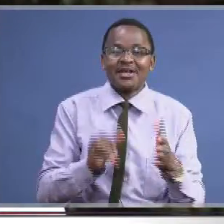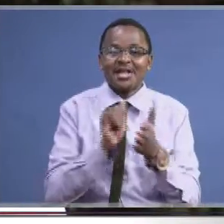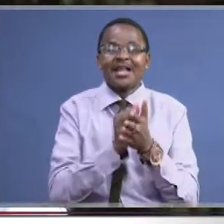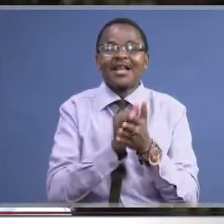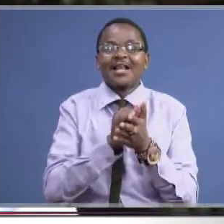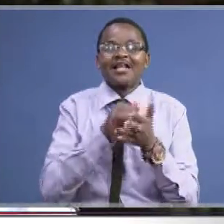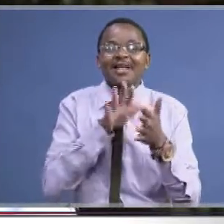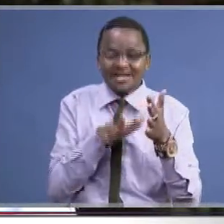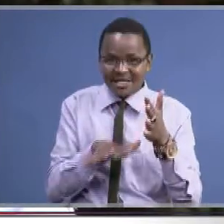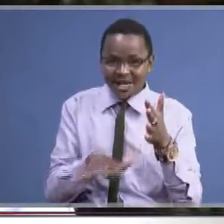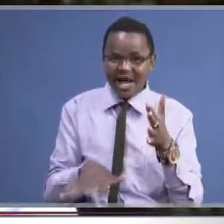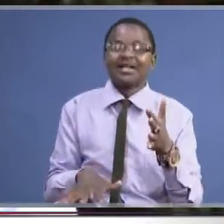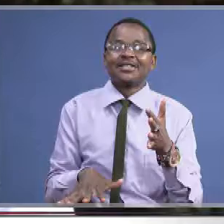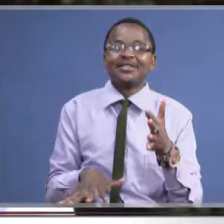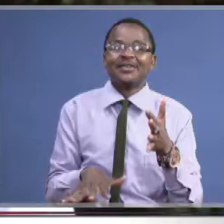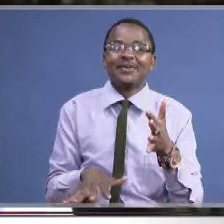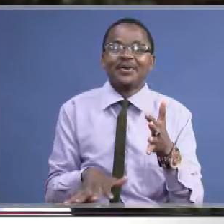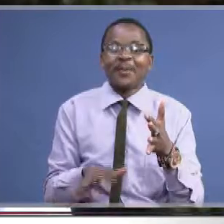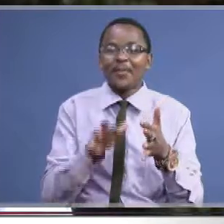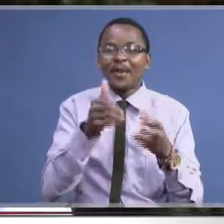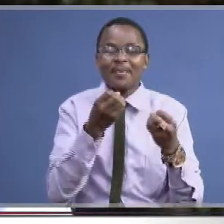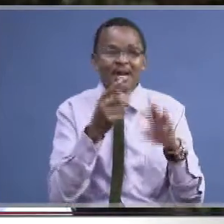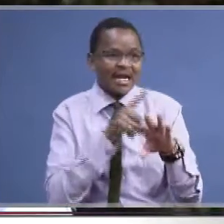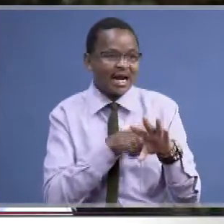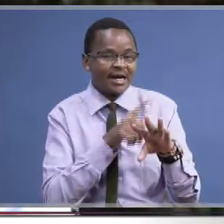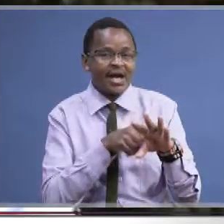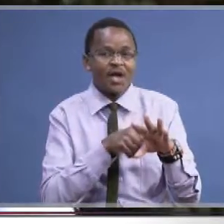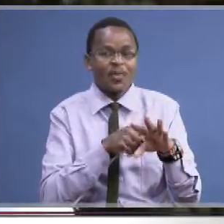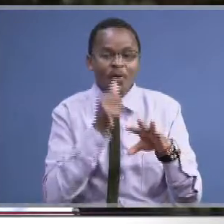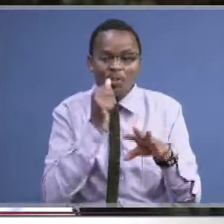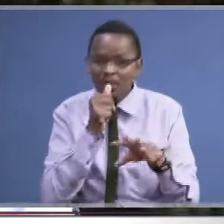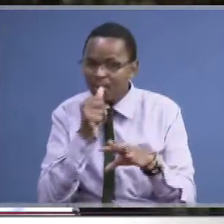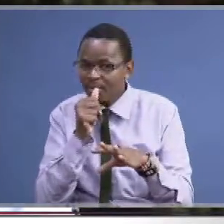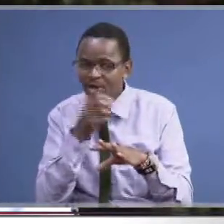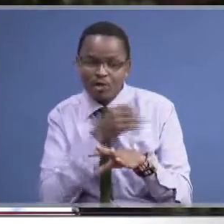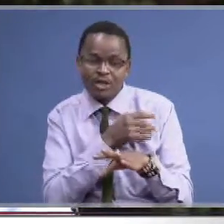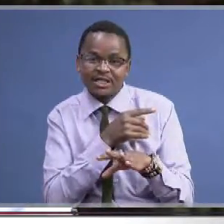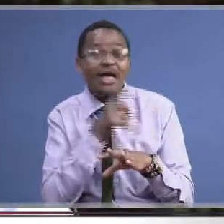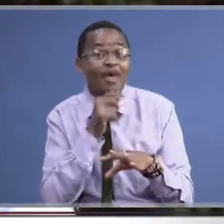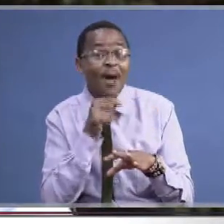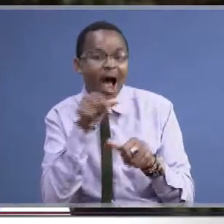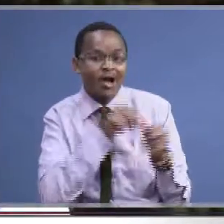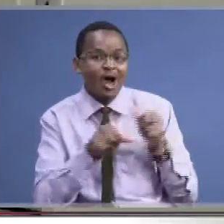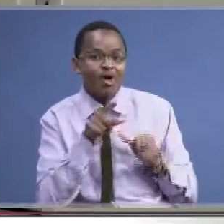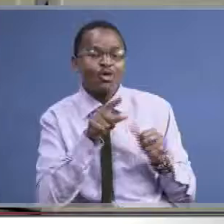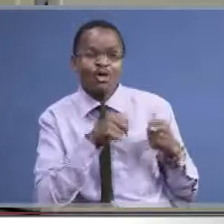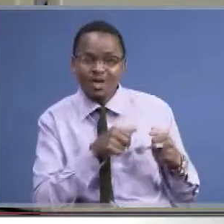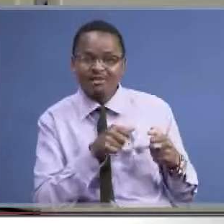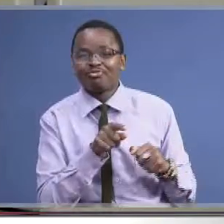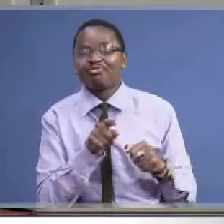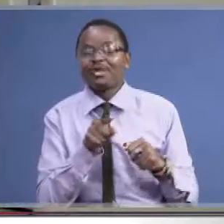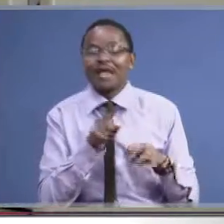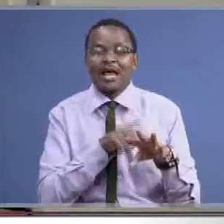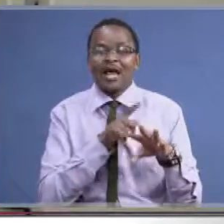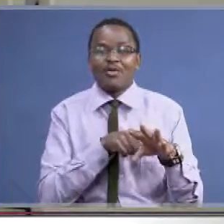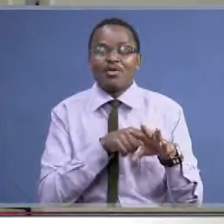your breast sags, zina sag. Mara unaambua ukinyonyesha sana, you will scare the man around you away. Whether you